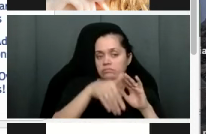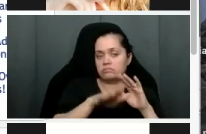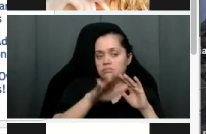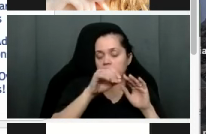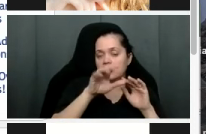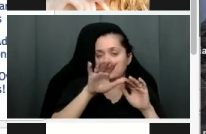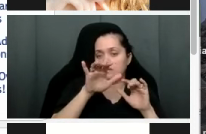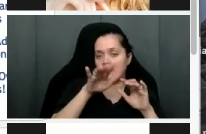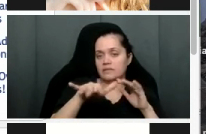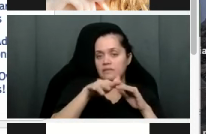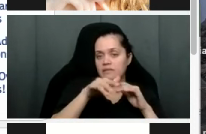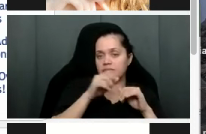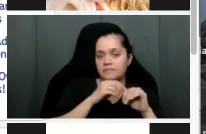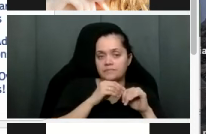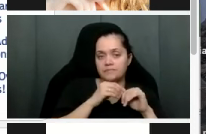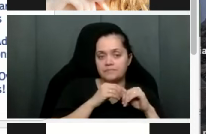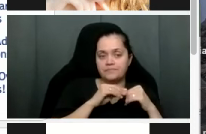Iceland.